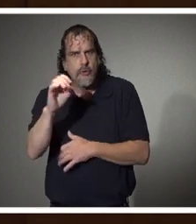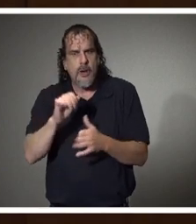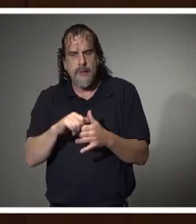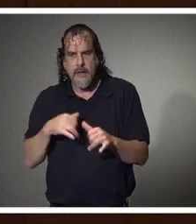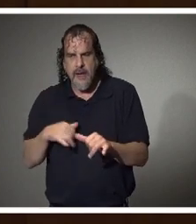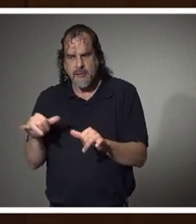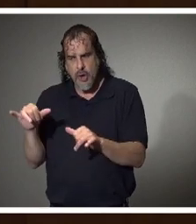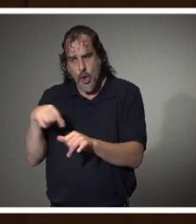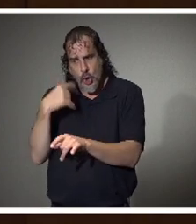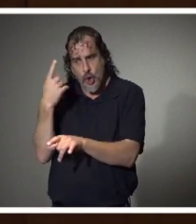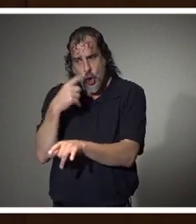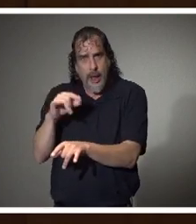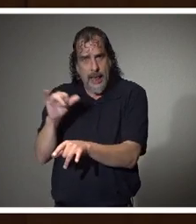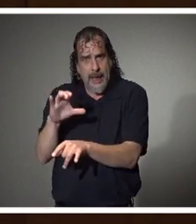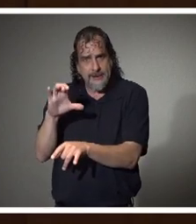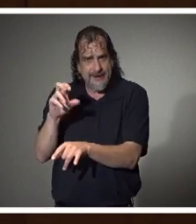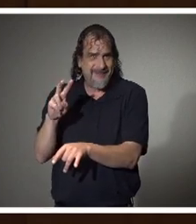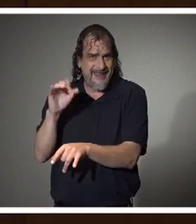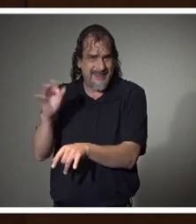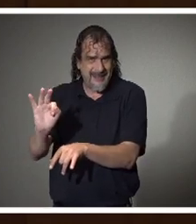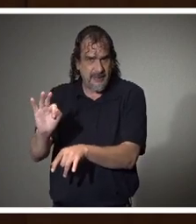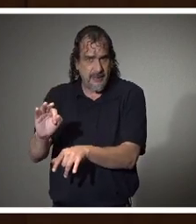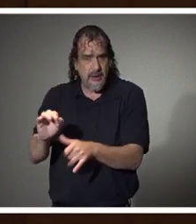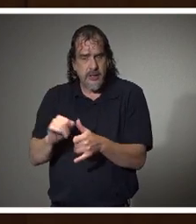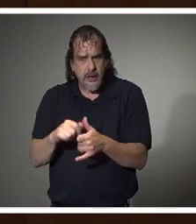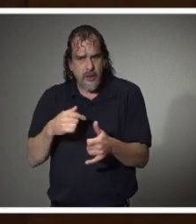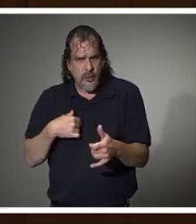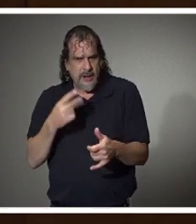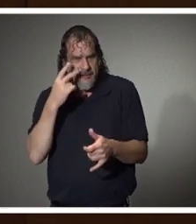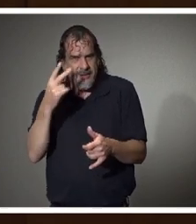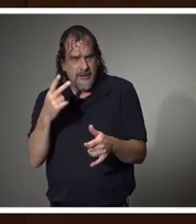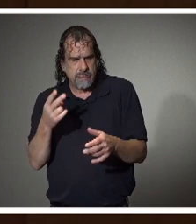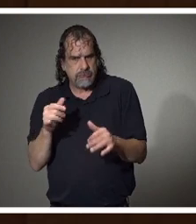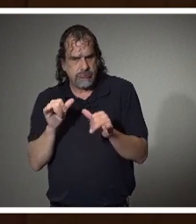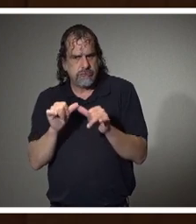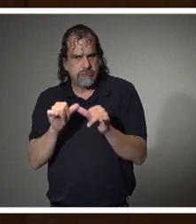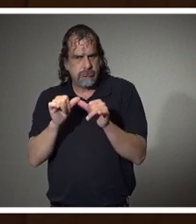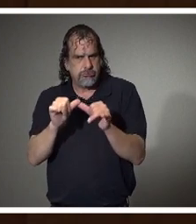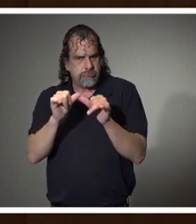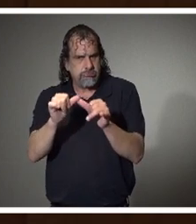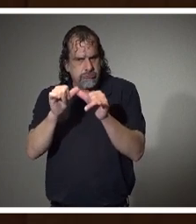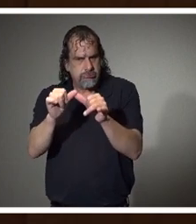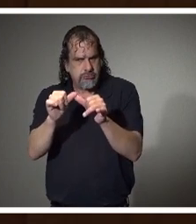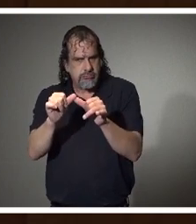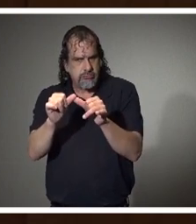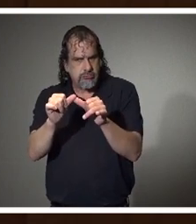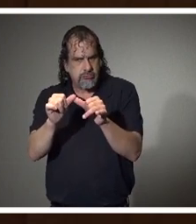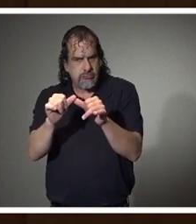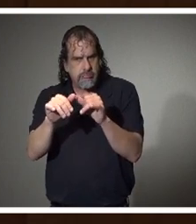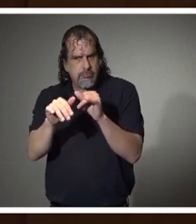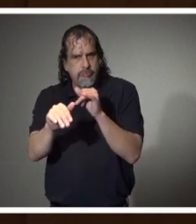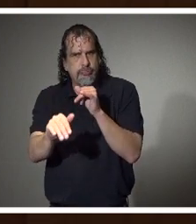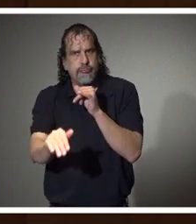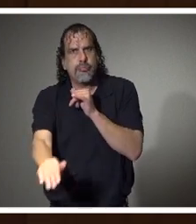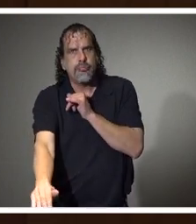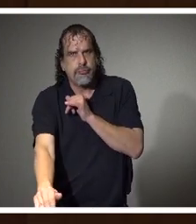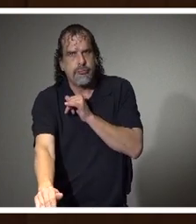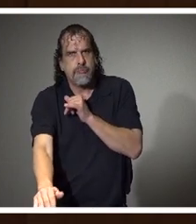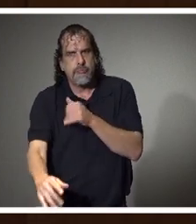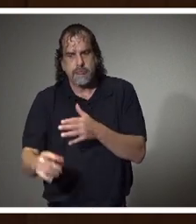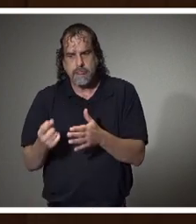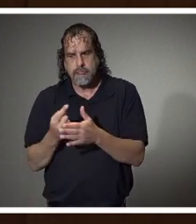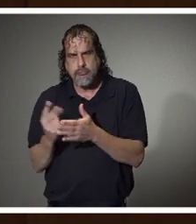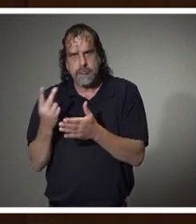with COVID-19, we've seen pretty steady and significant declines over the past several